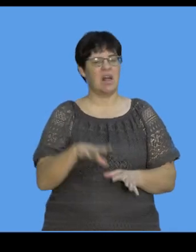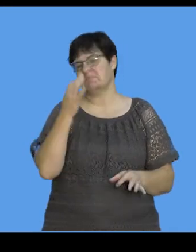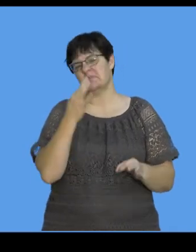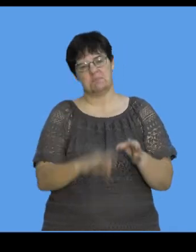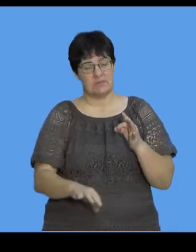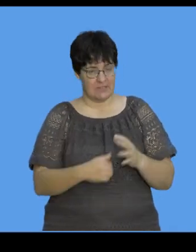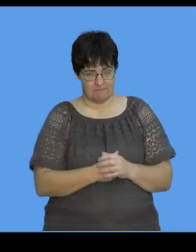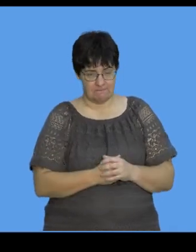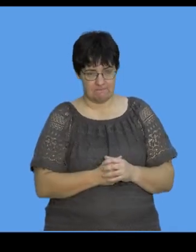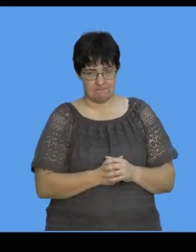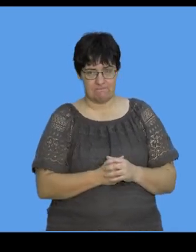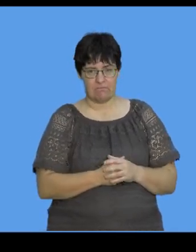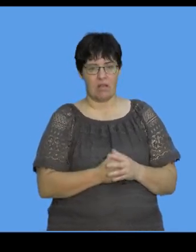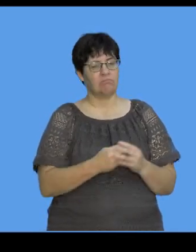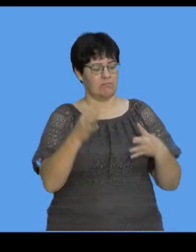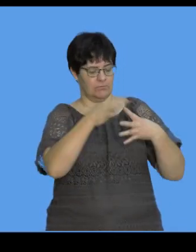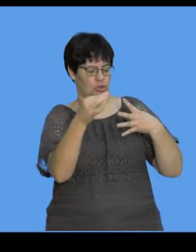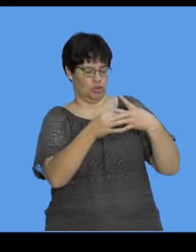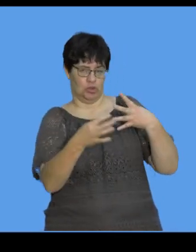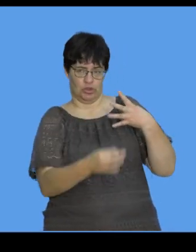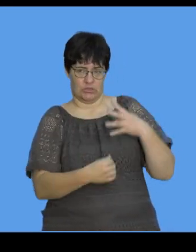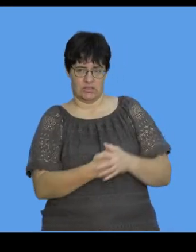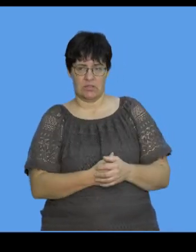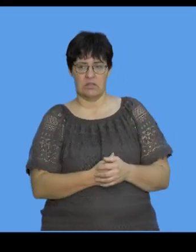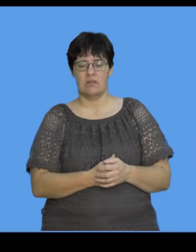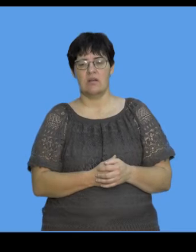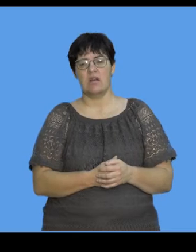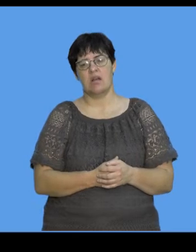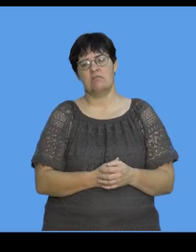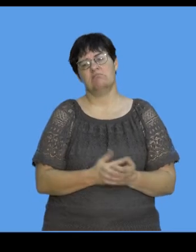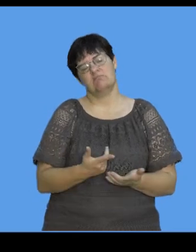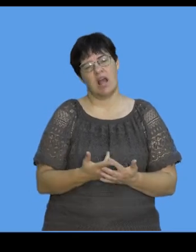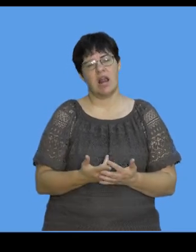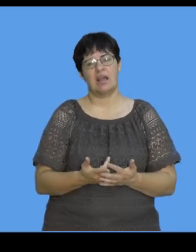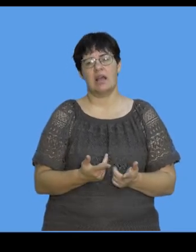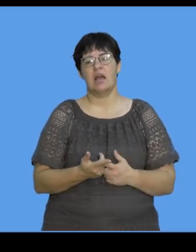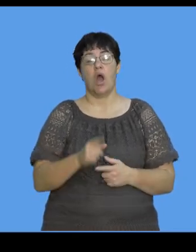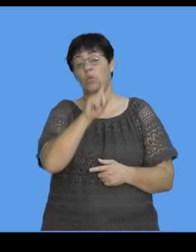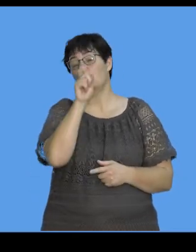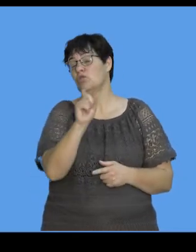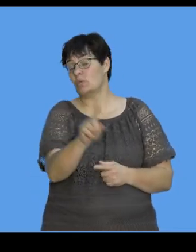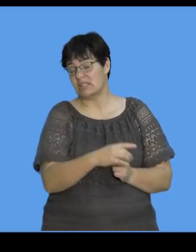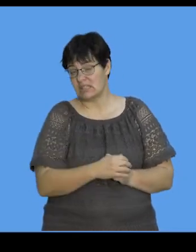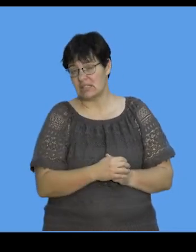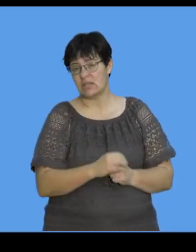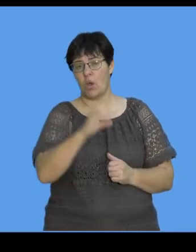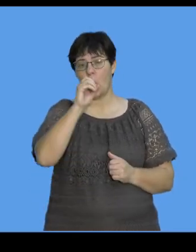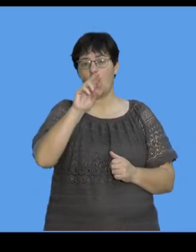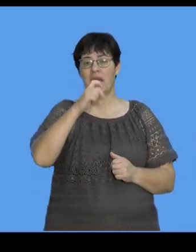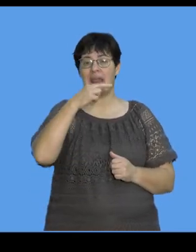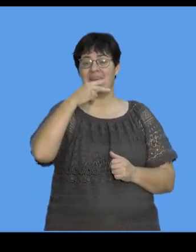simple, multiple choice question, and I put a bit of I won't say a trick question, but the question is